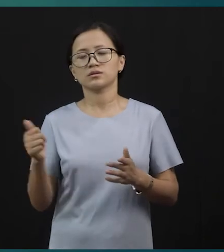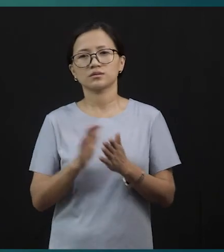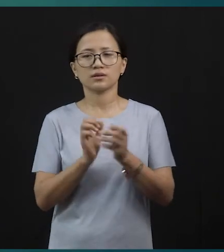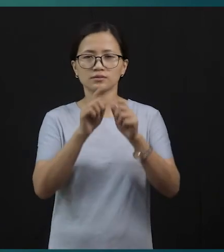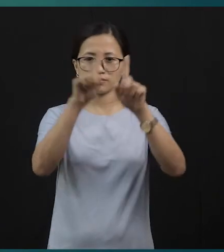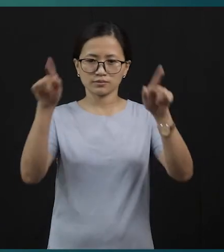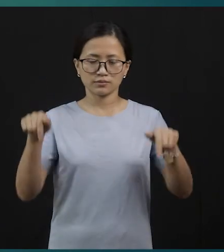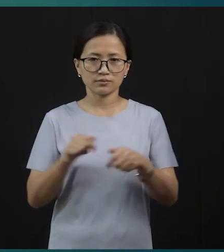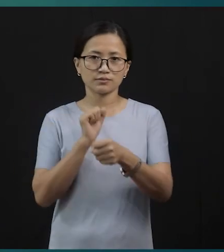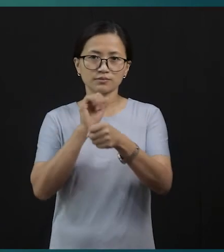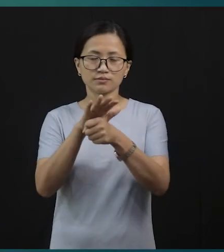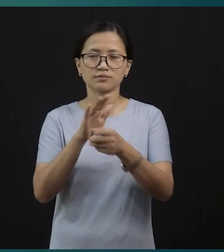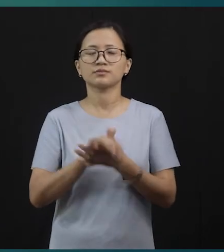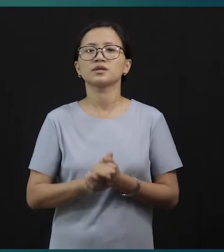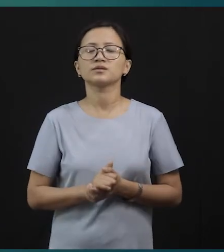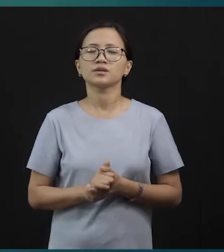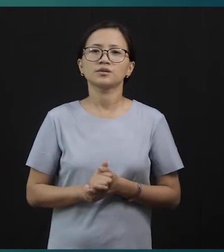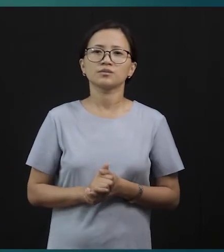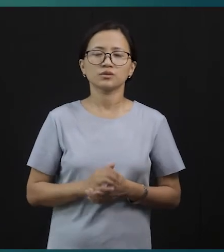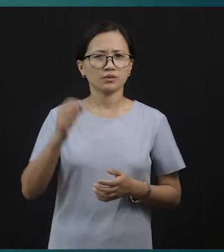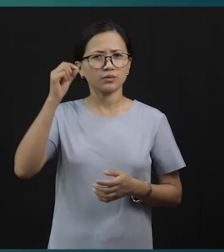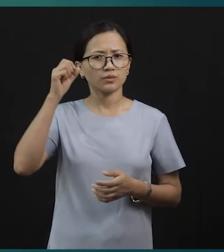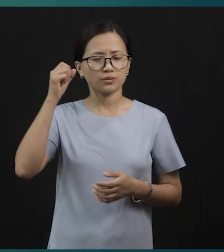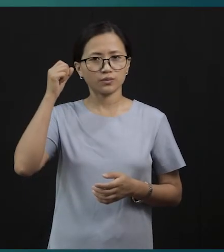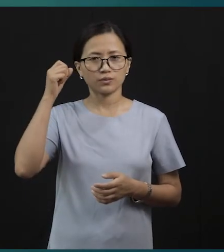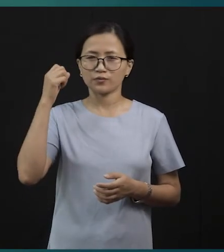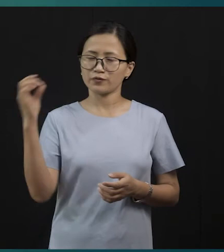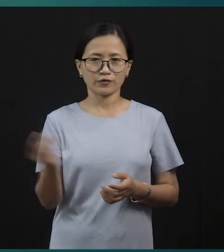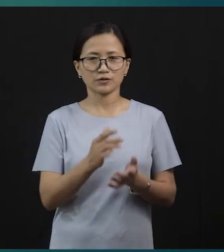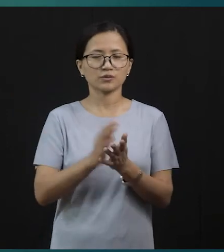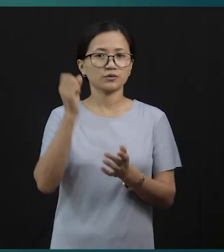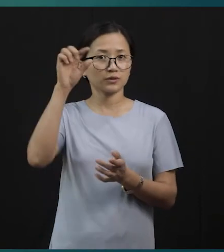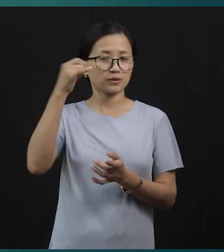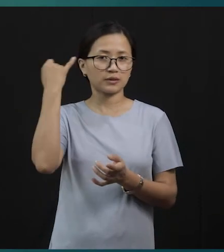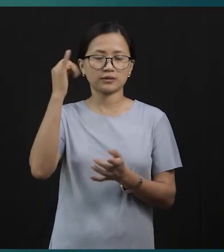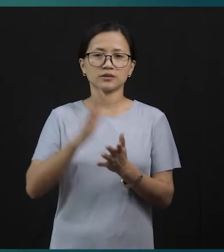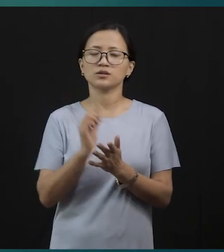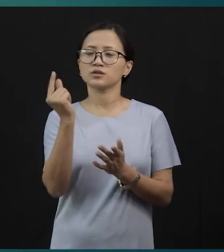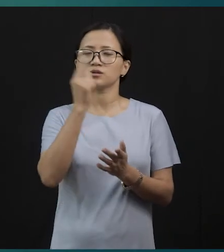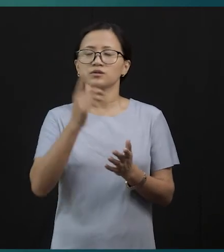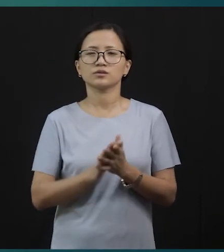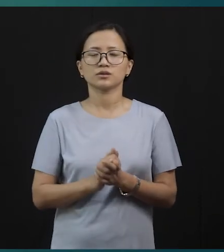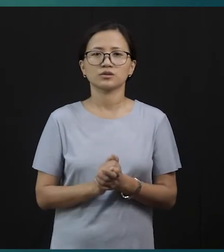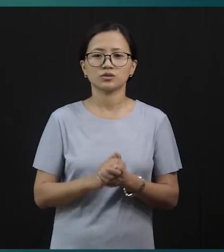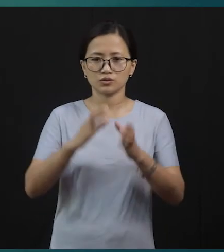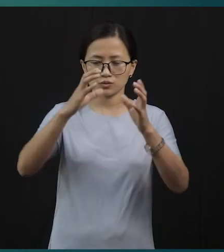But he quickly got an idea that he can use his shoe, okay? He can use a shoe as a